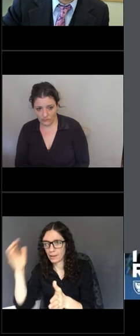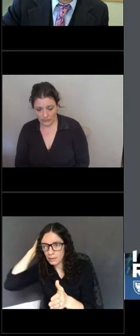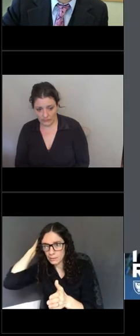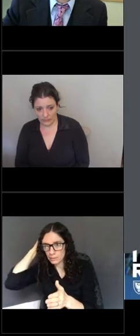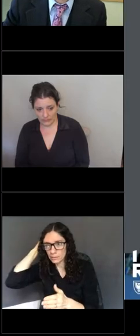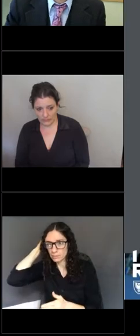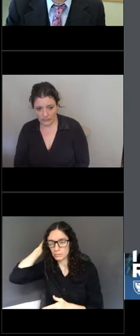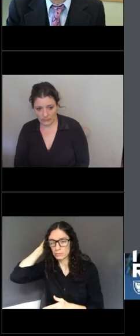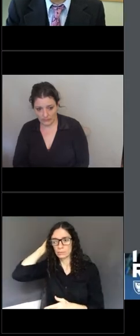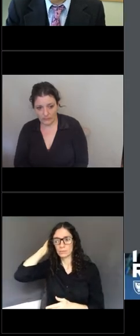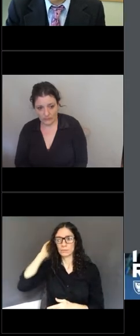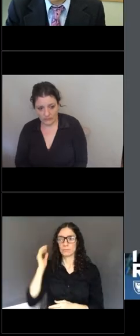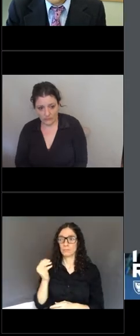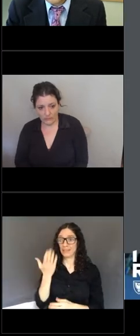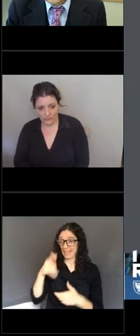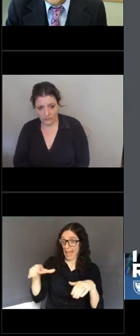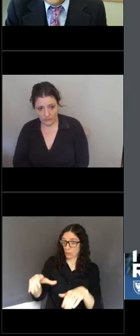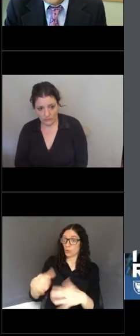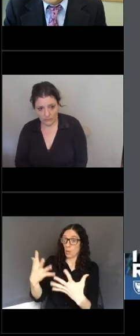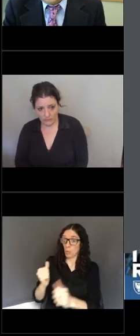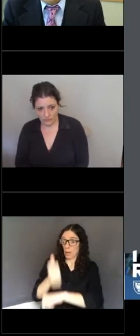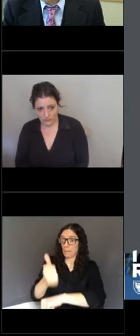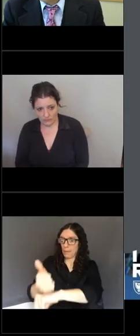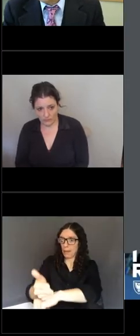and put actions in place.